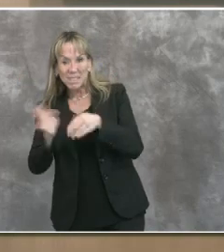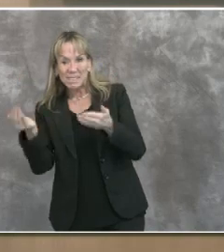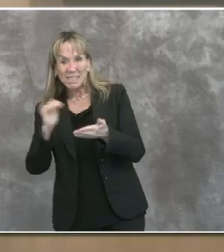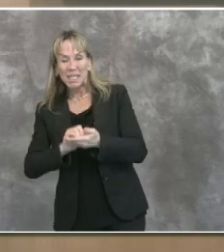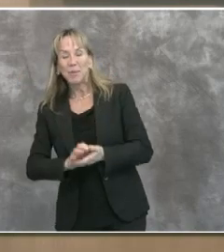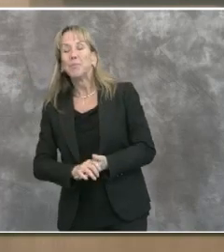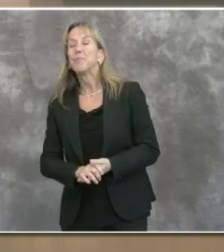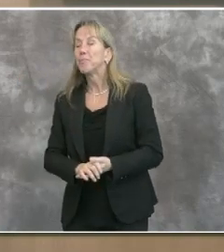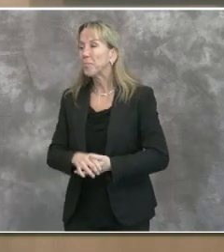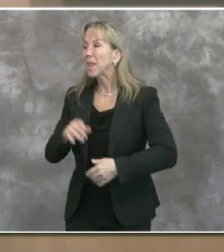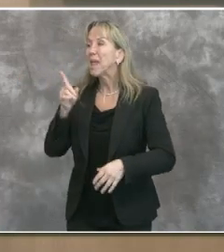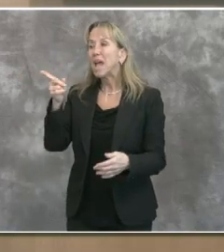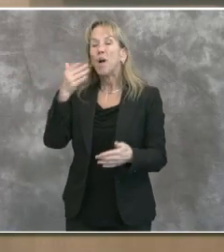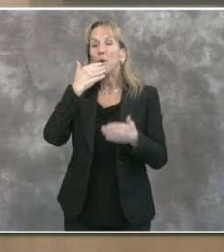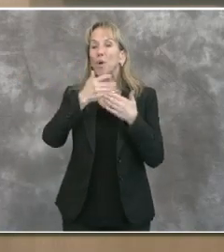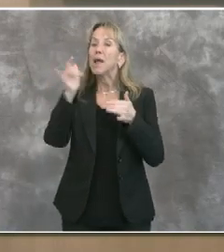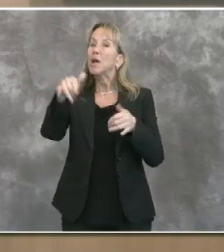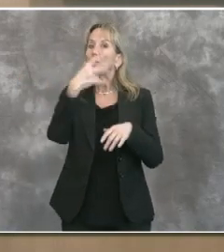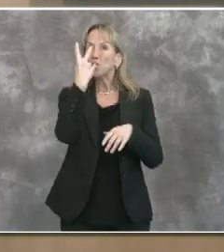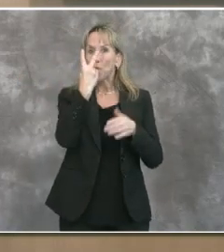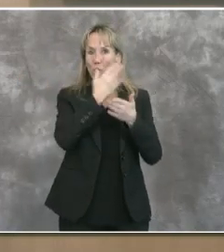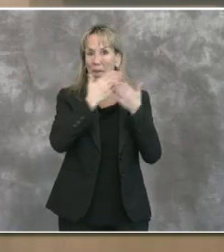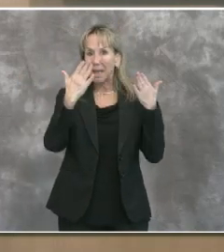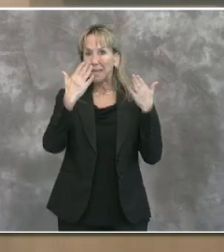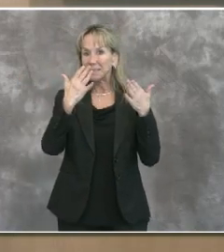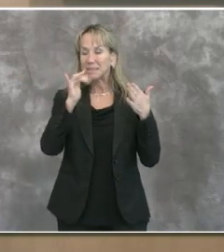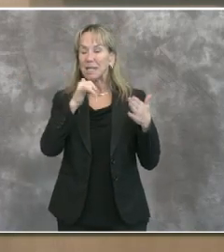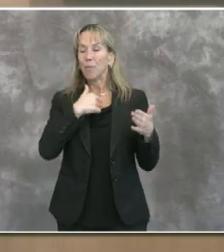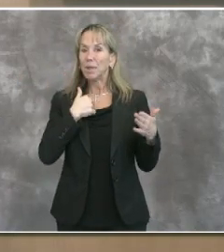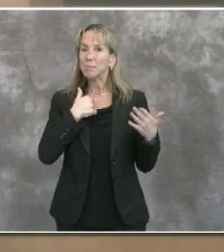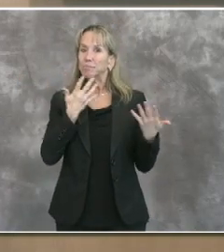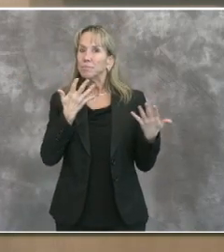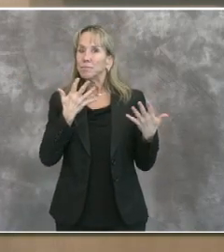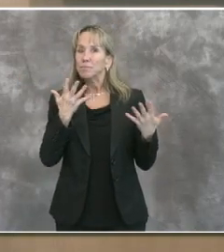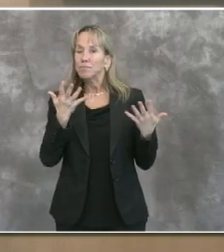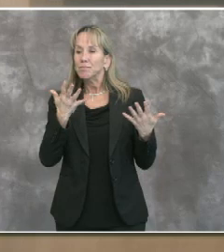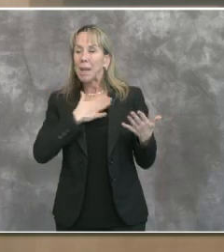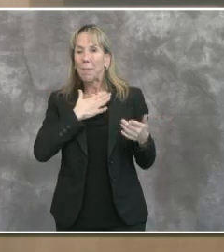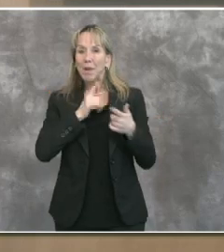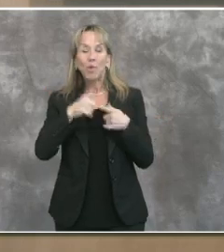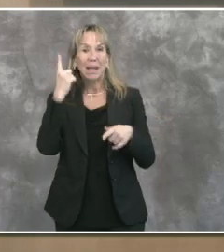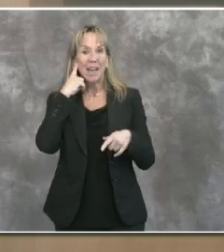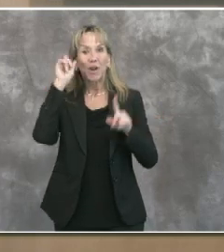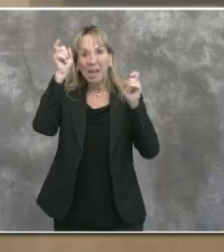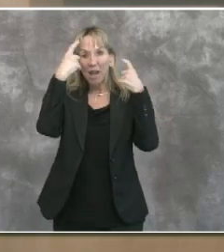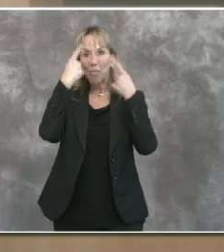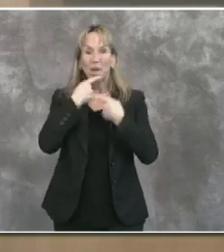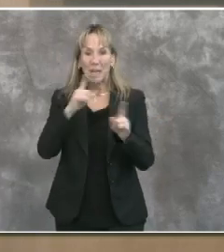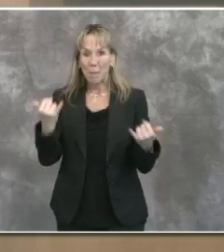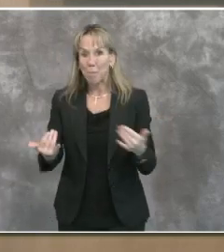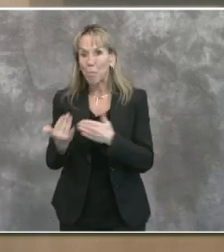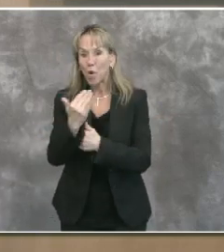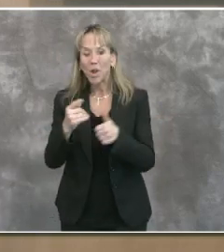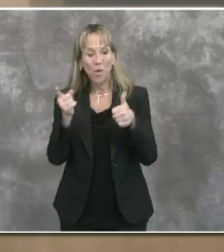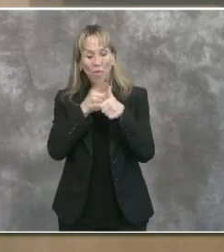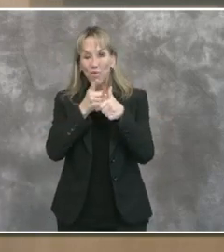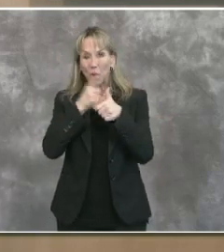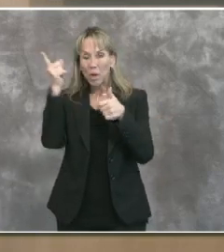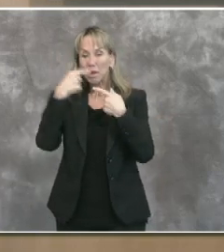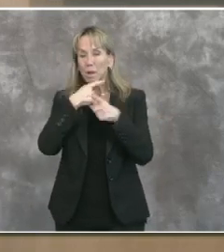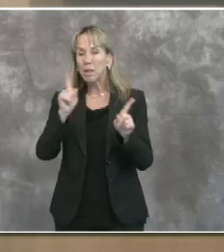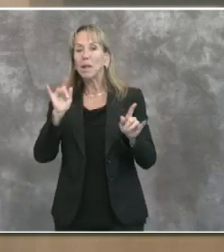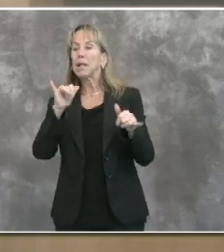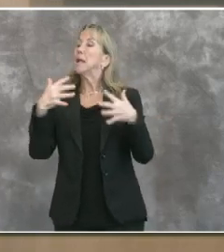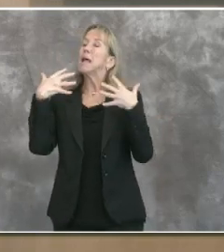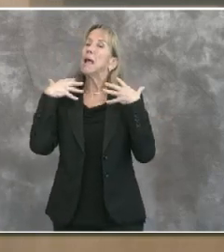press conference earlier today, kind of laying out the roadmap forward. One was he specifically addressed public health